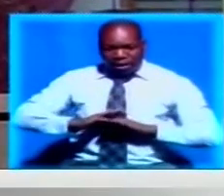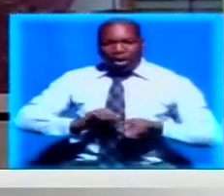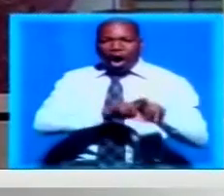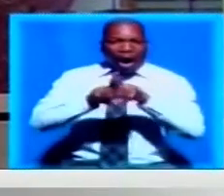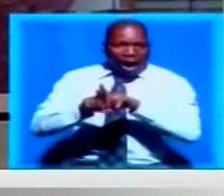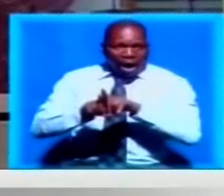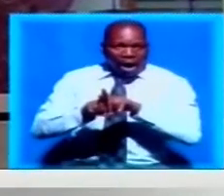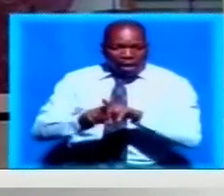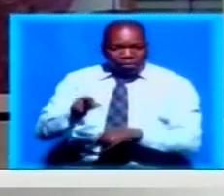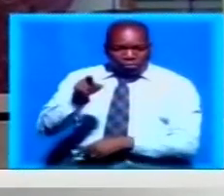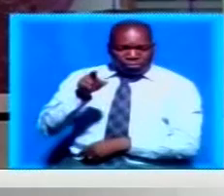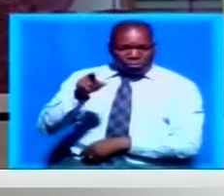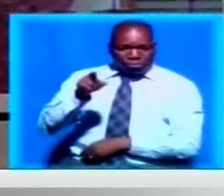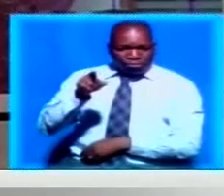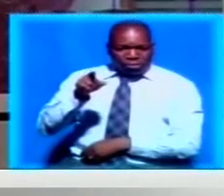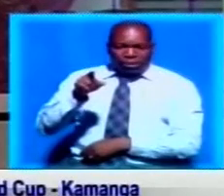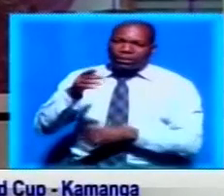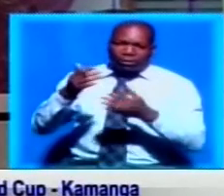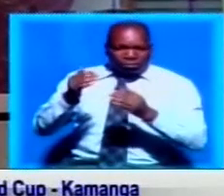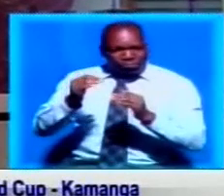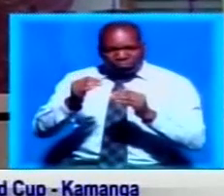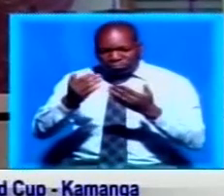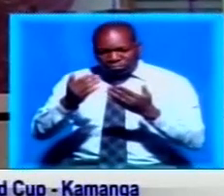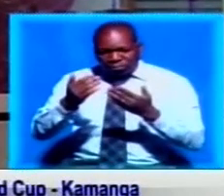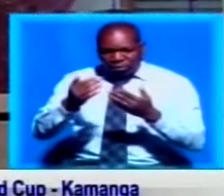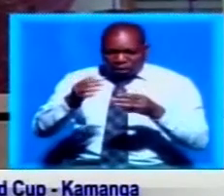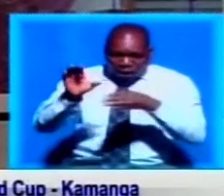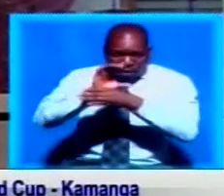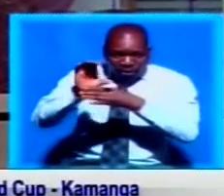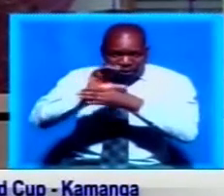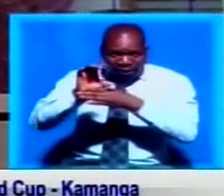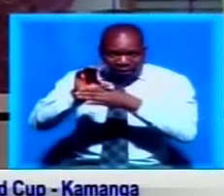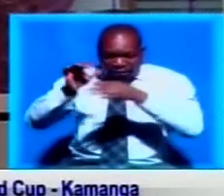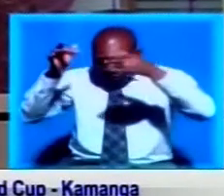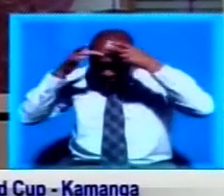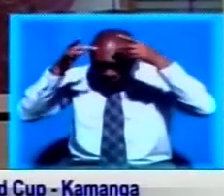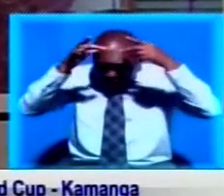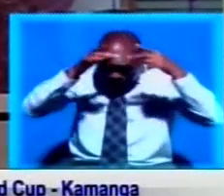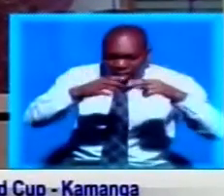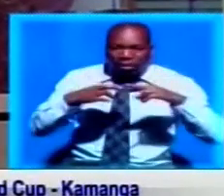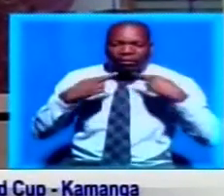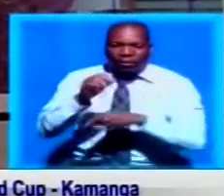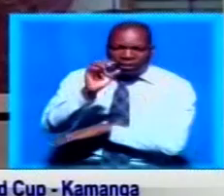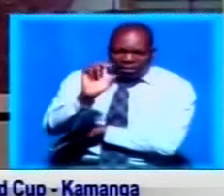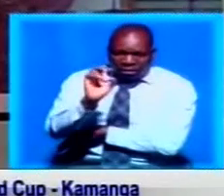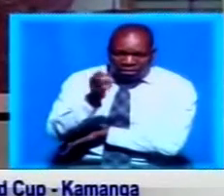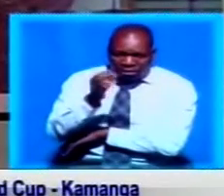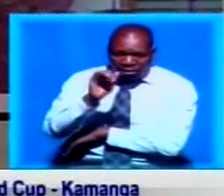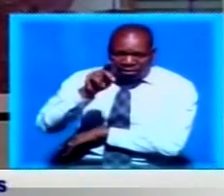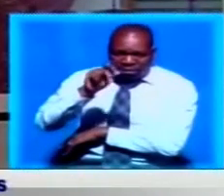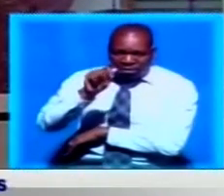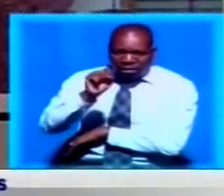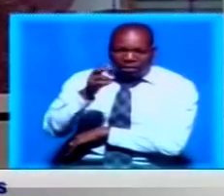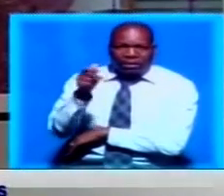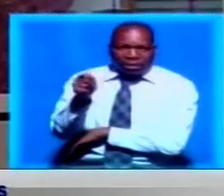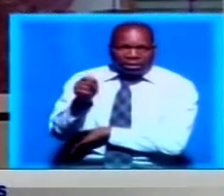who is now at the helm of the UCZ Church, has handed over the Copperbelt mantle to Reverend Chipasha Musaba of